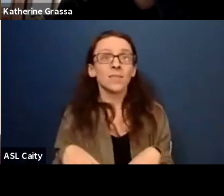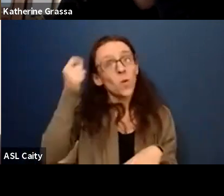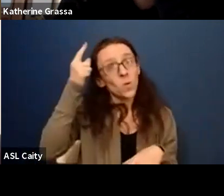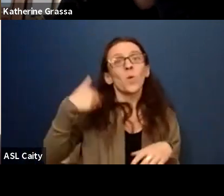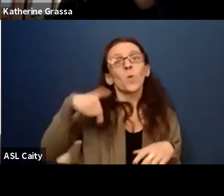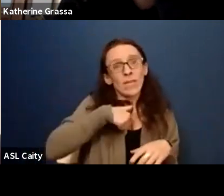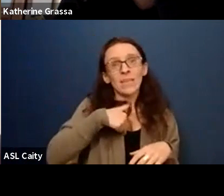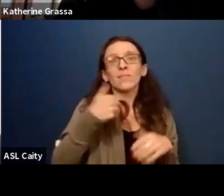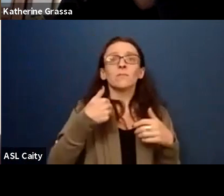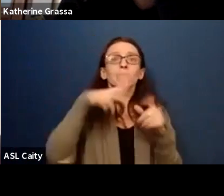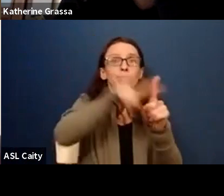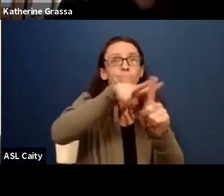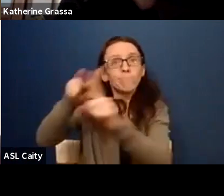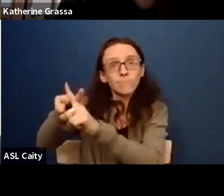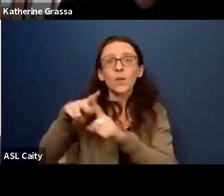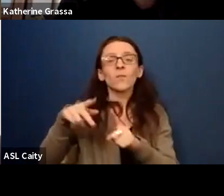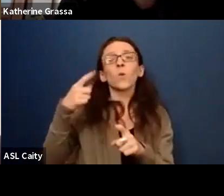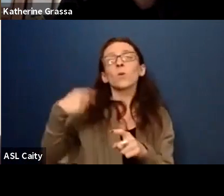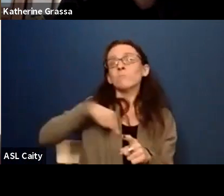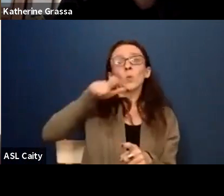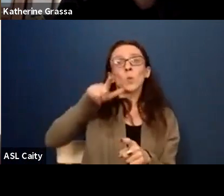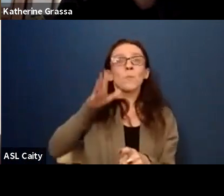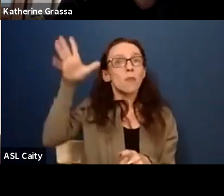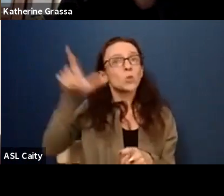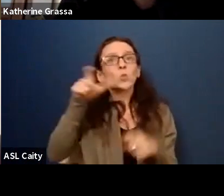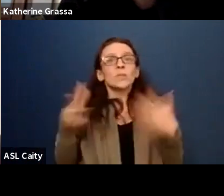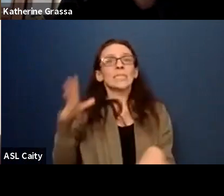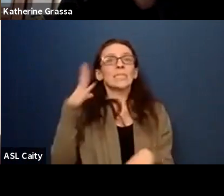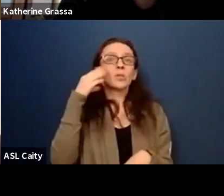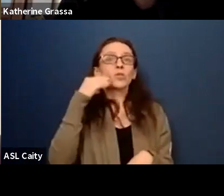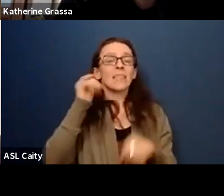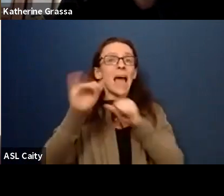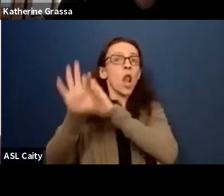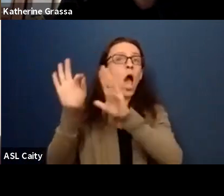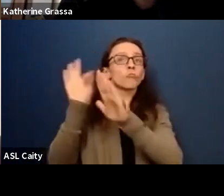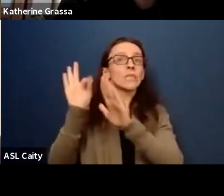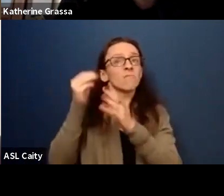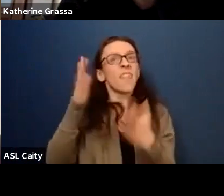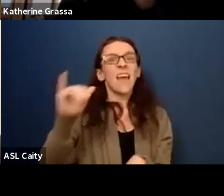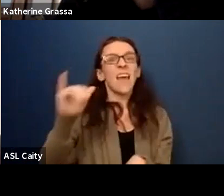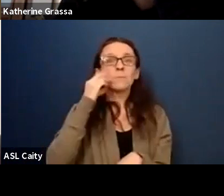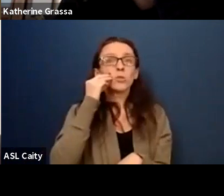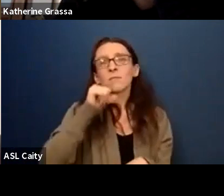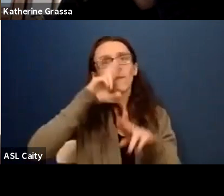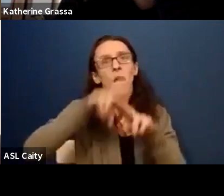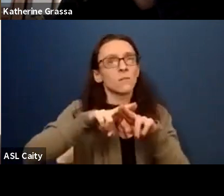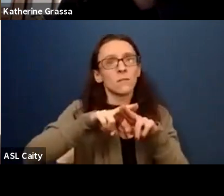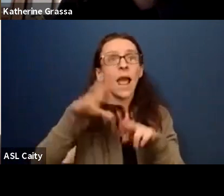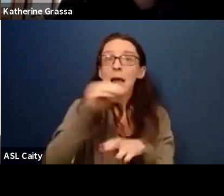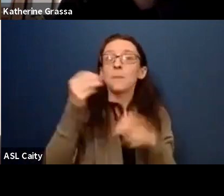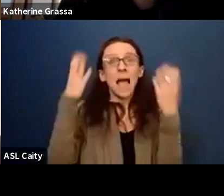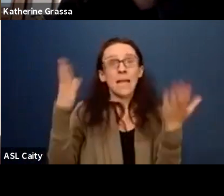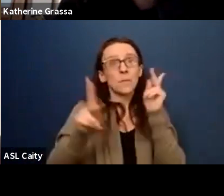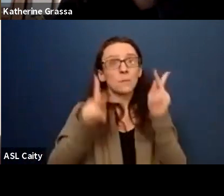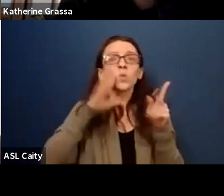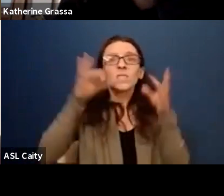who've been through the lottery as parents, it ain't fun. And it does often send folks out of the city.